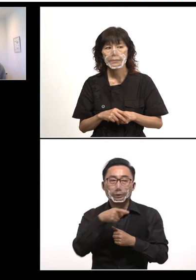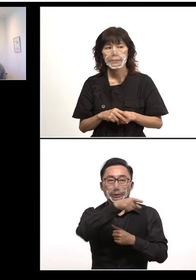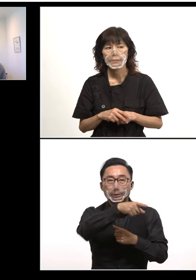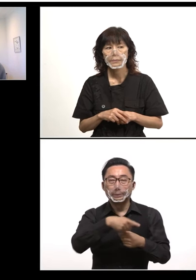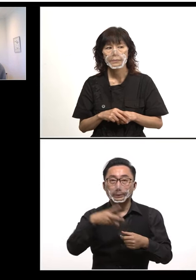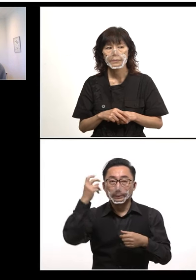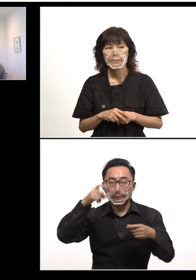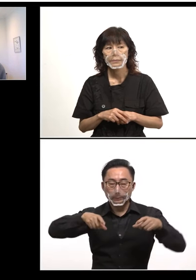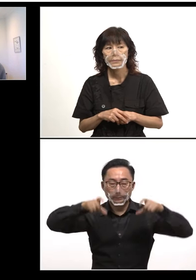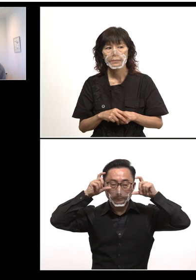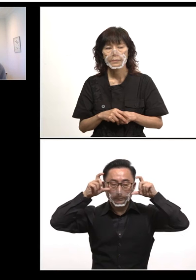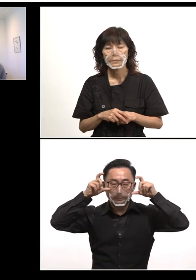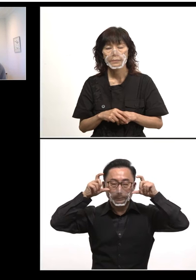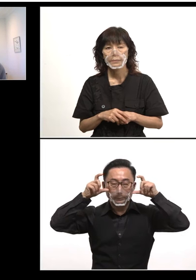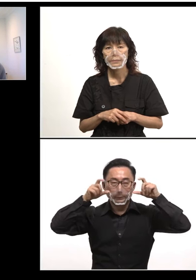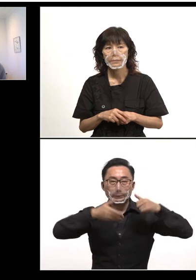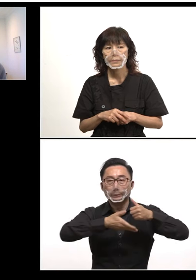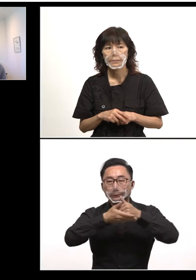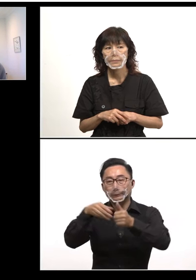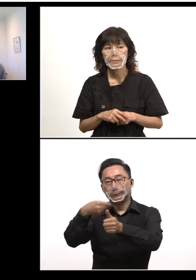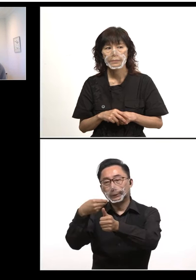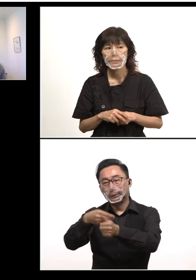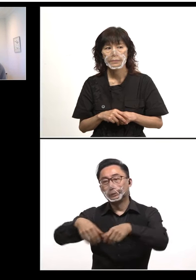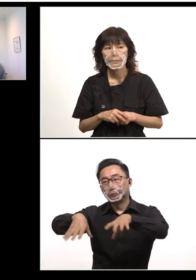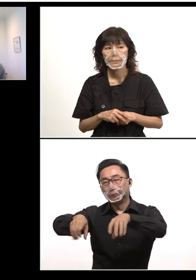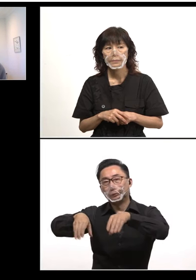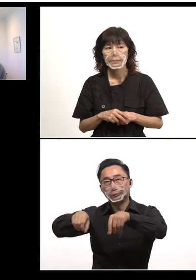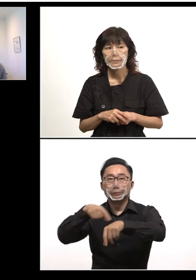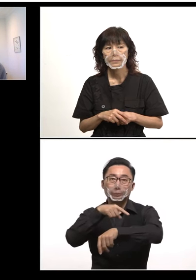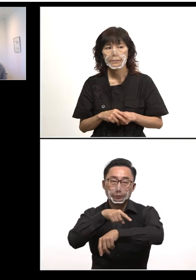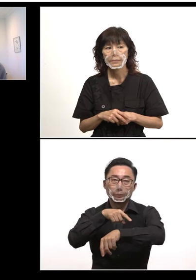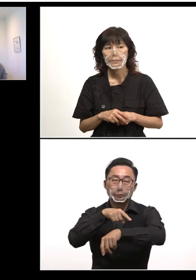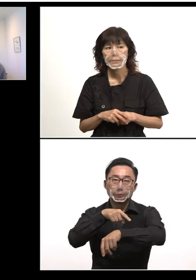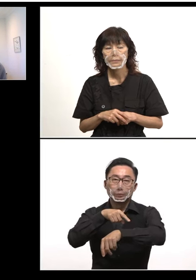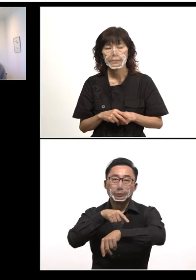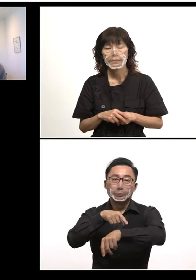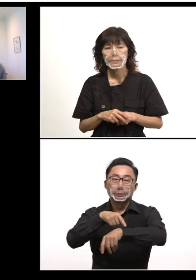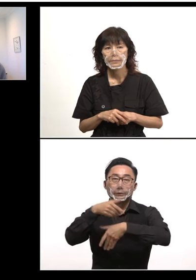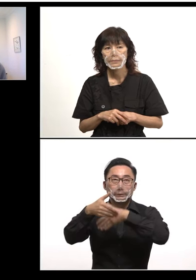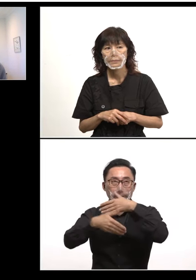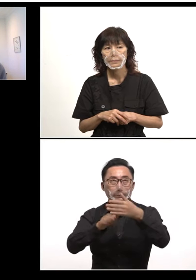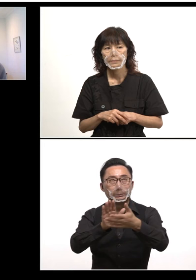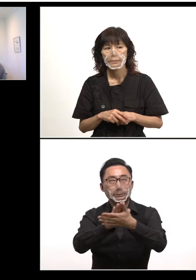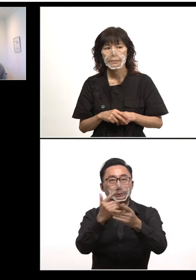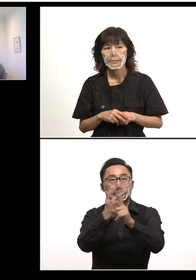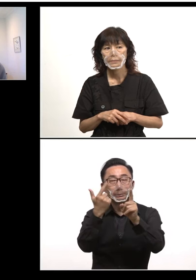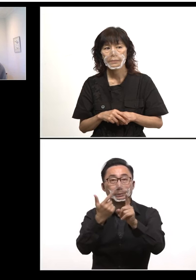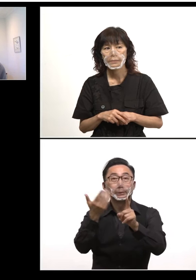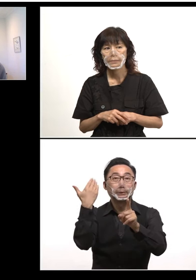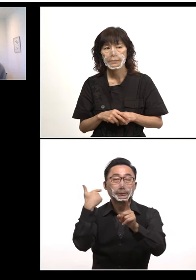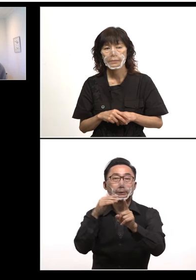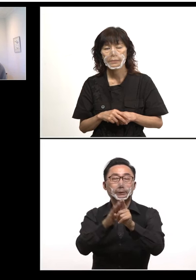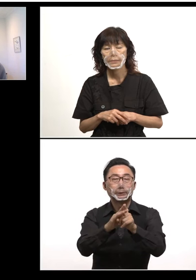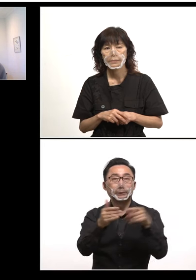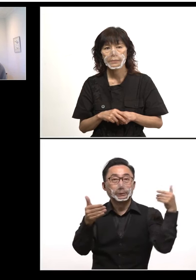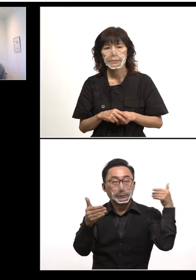to give massages. And for up until I think only about 18 years ago, it was illegal